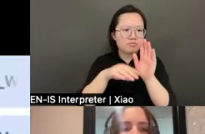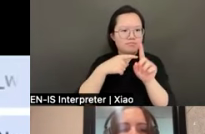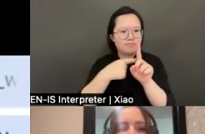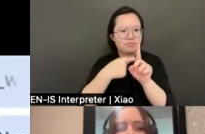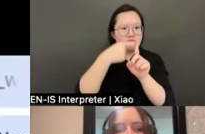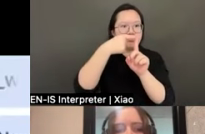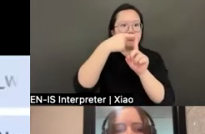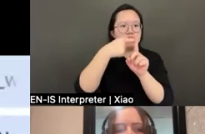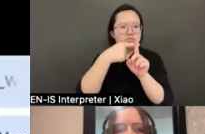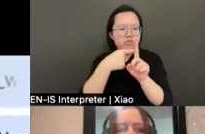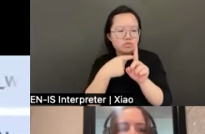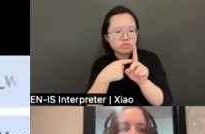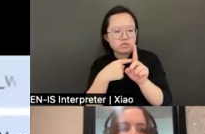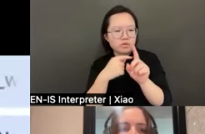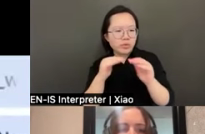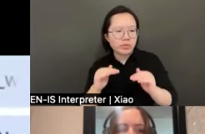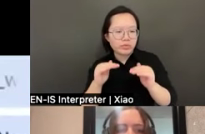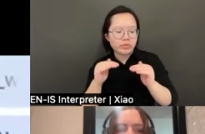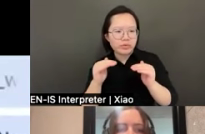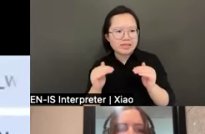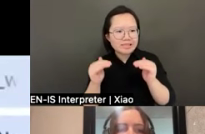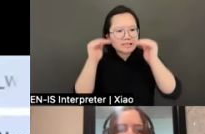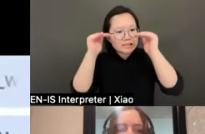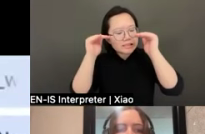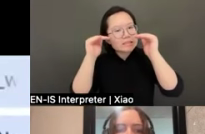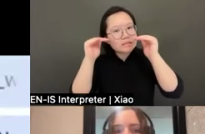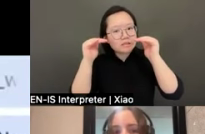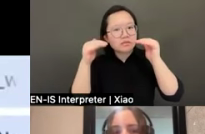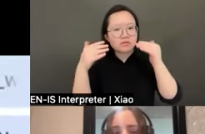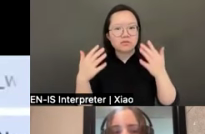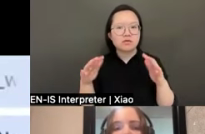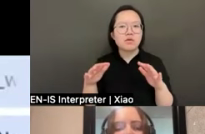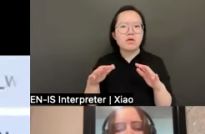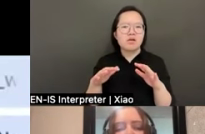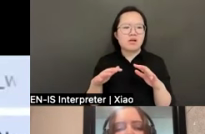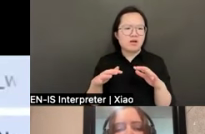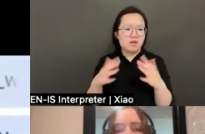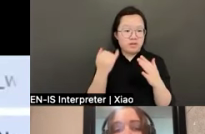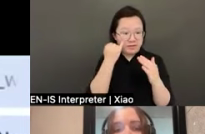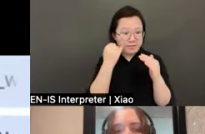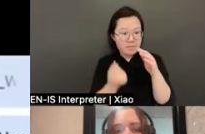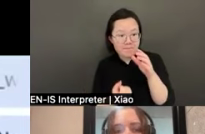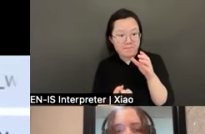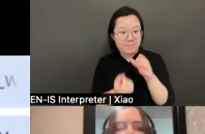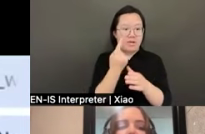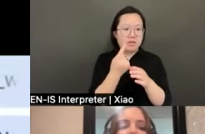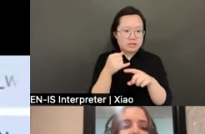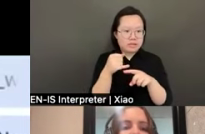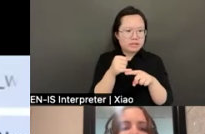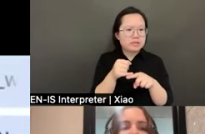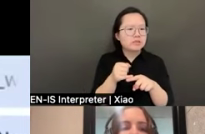impact this risk would have on the project and what mitigation measures you will put in place. And then we also have an information